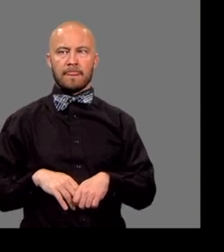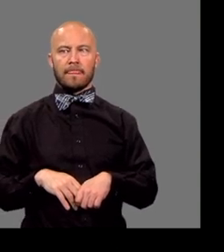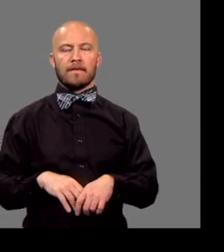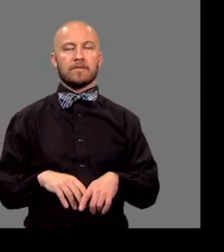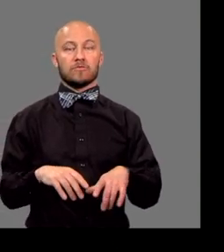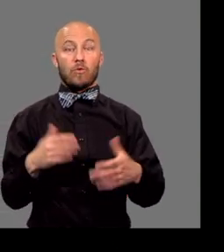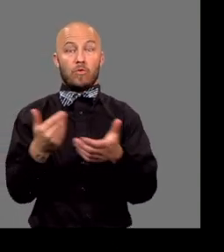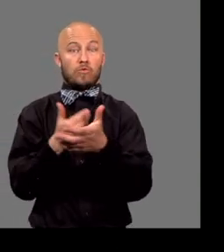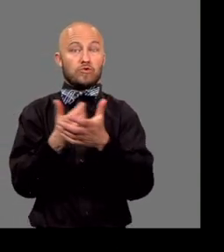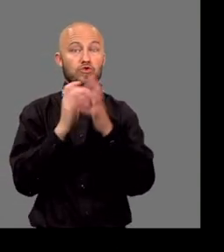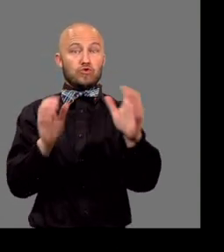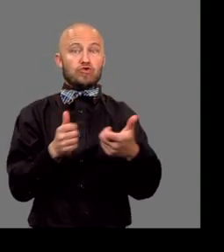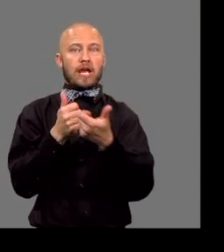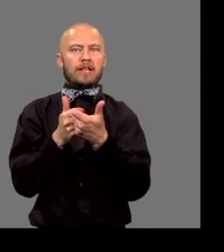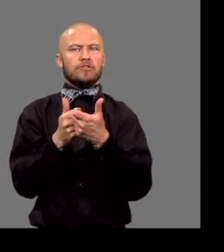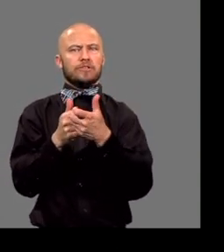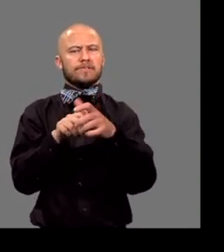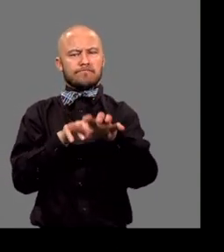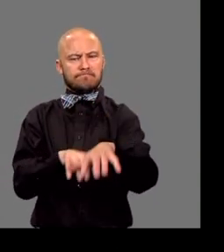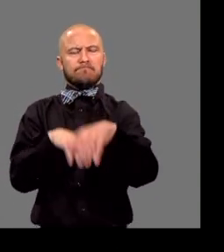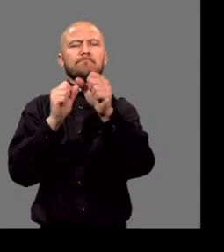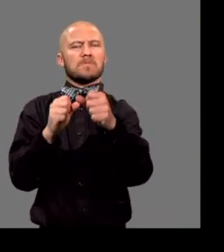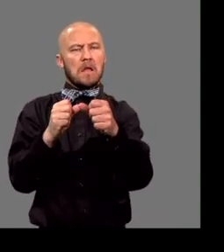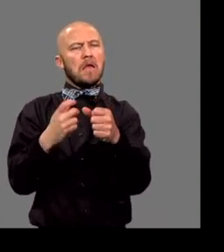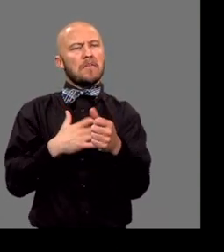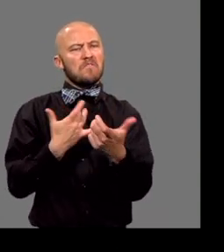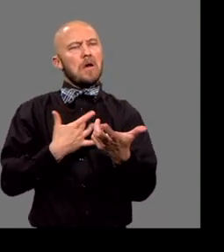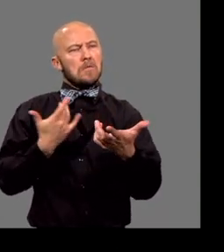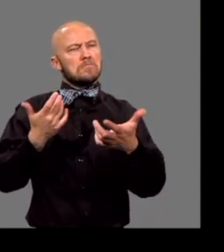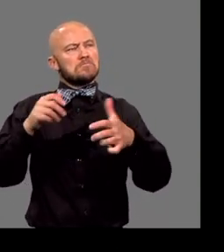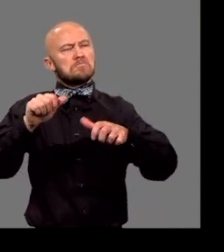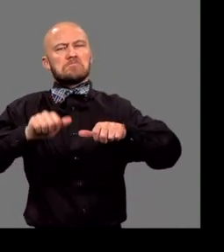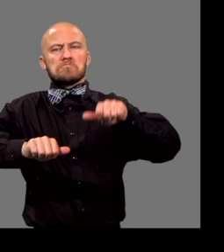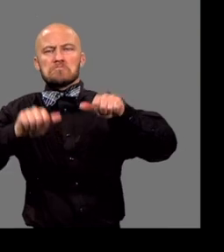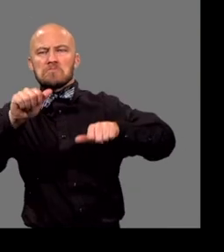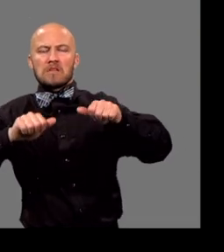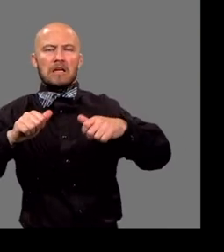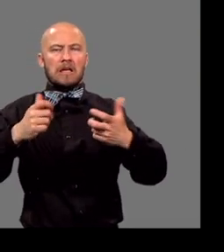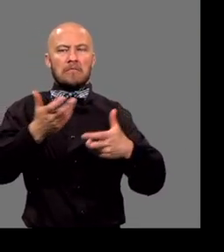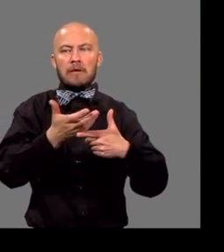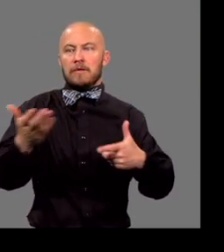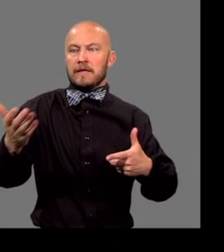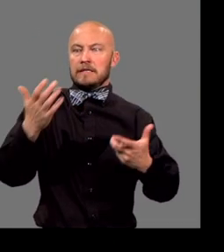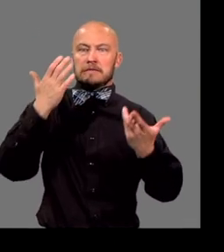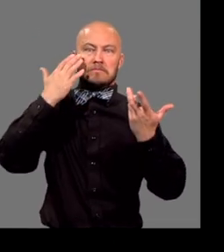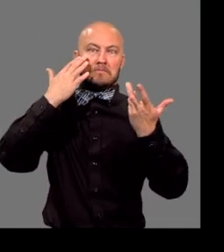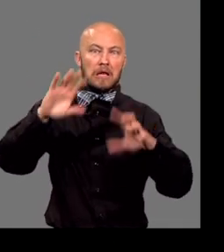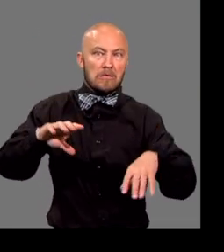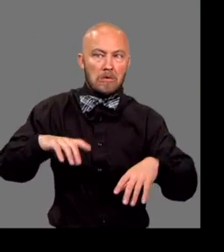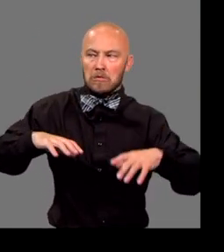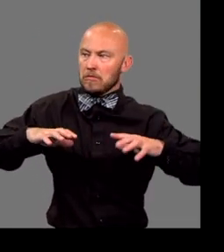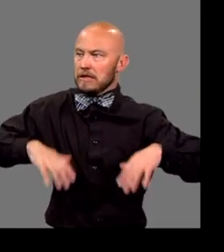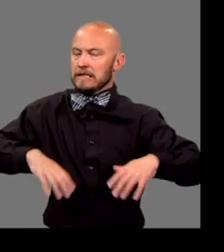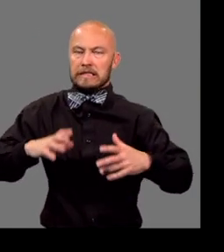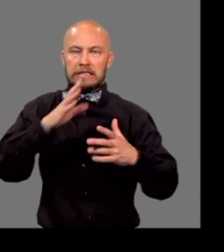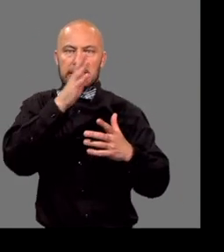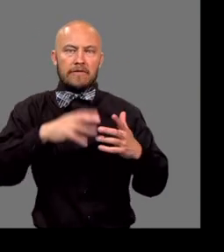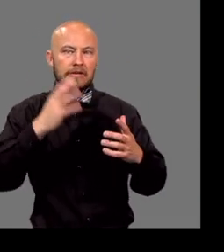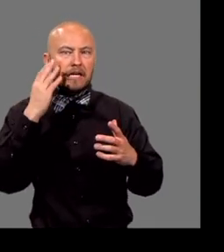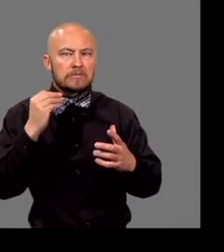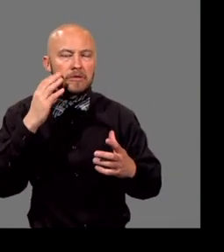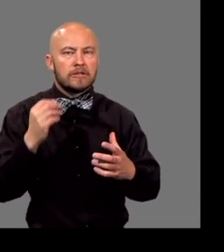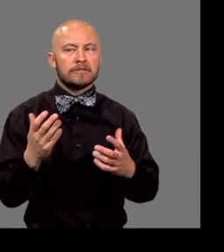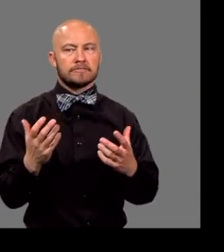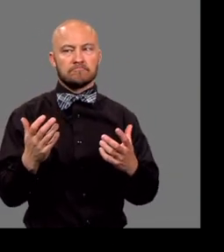each of those new challenges, I felt a bit unsure of myself, that there were things I didn't know how to do and that I'd never done before. But